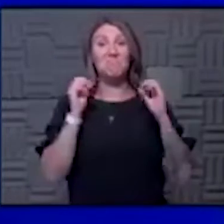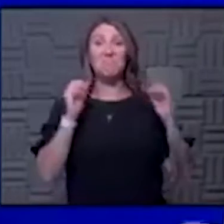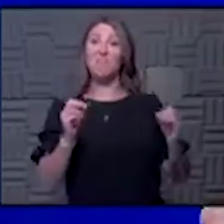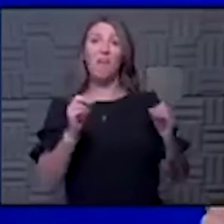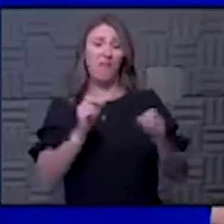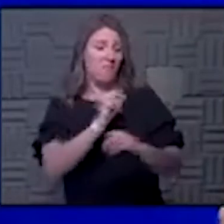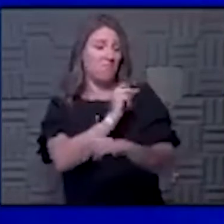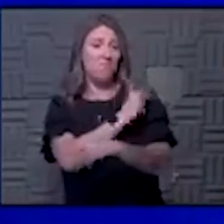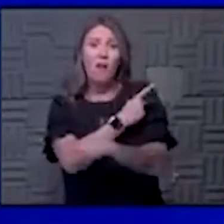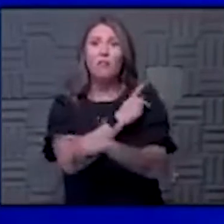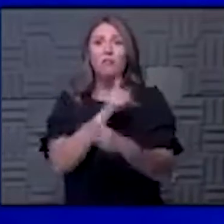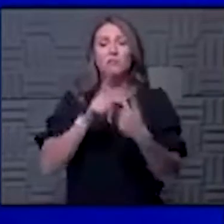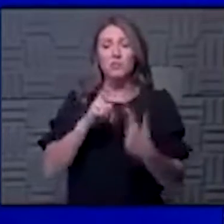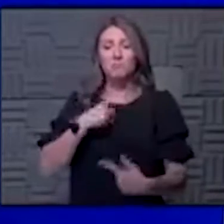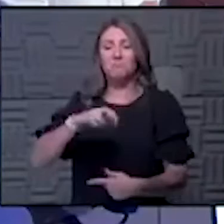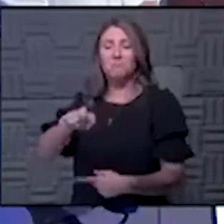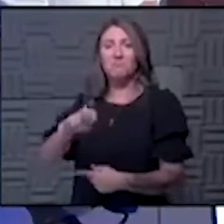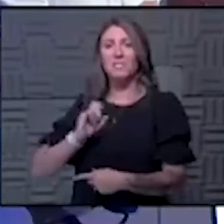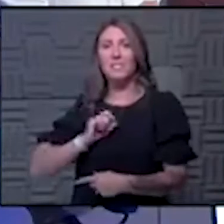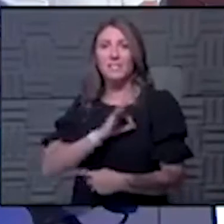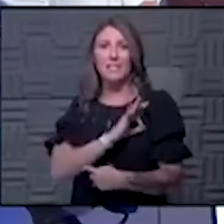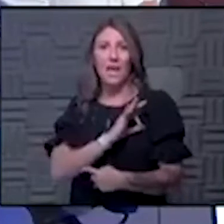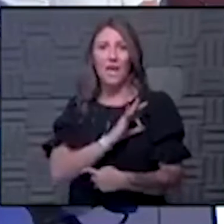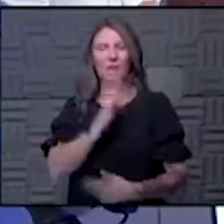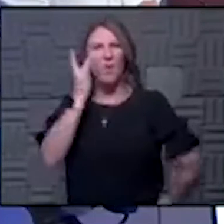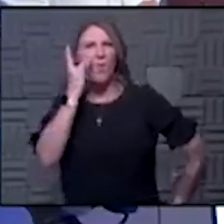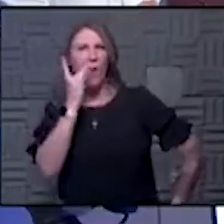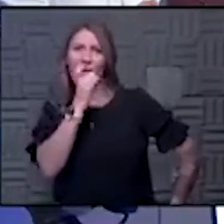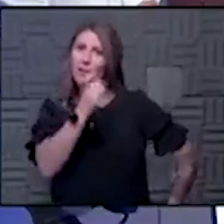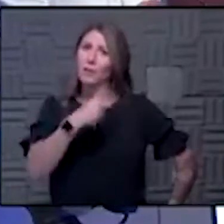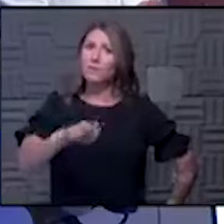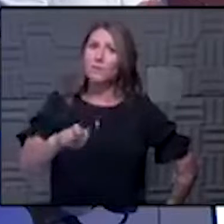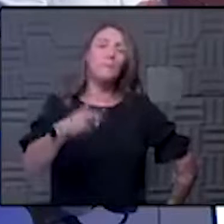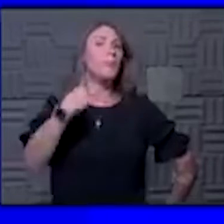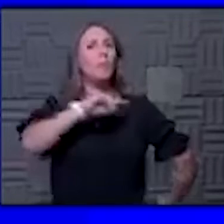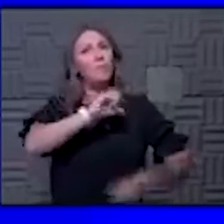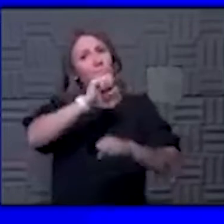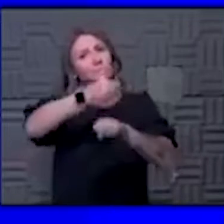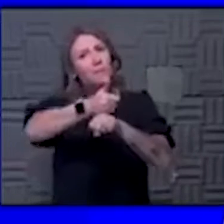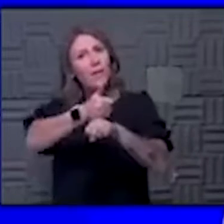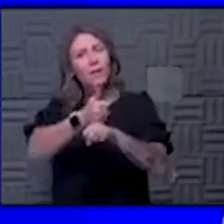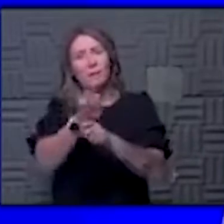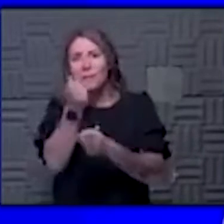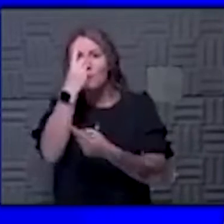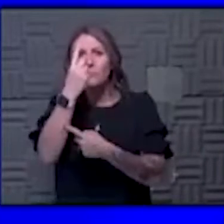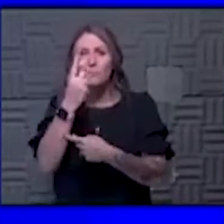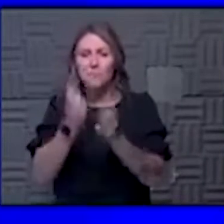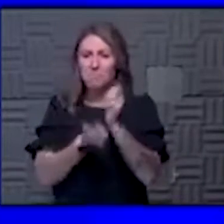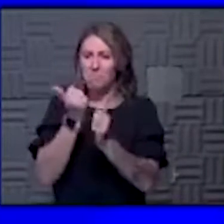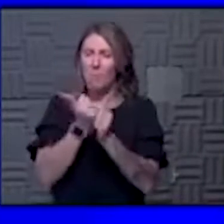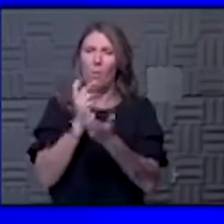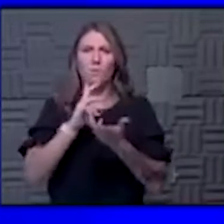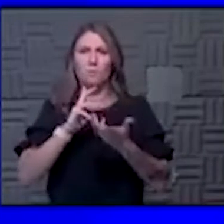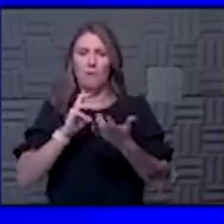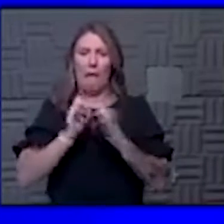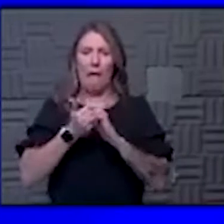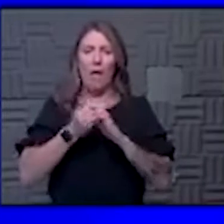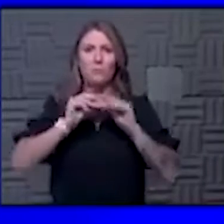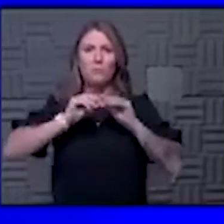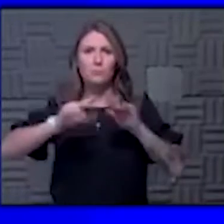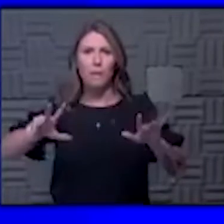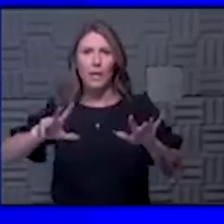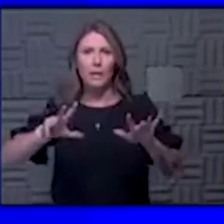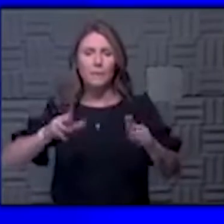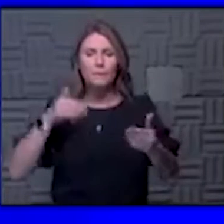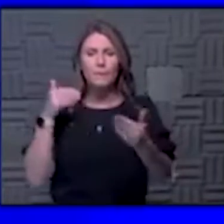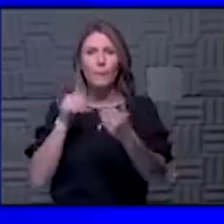around each other. And why is that? Because we have put in place, we understand, for the most part, how this disease is spread. That's in close